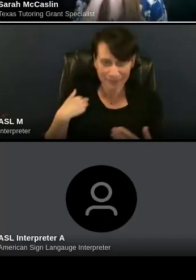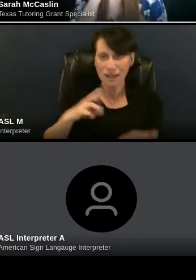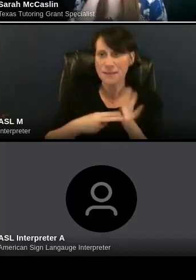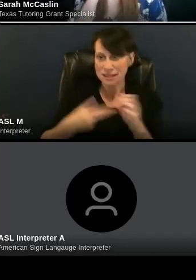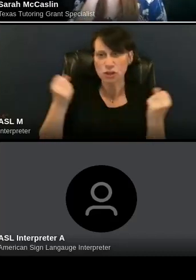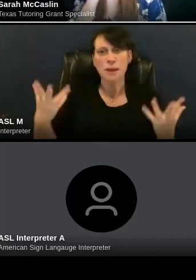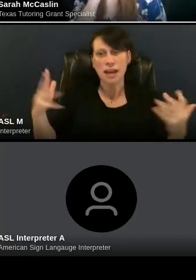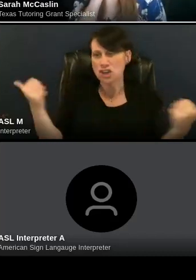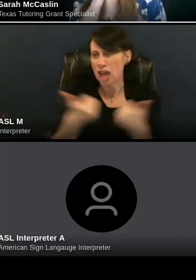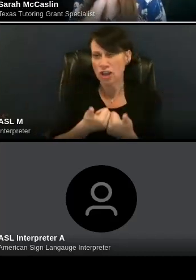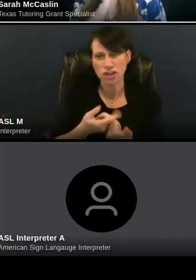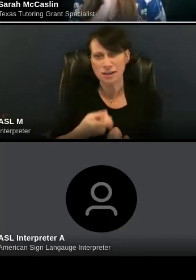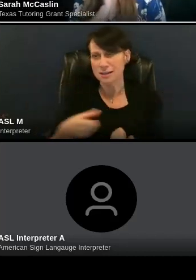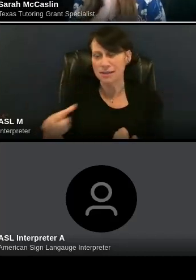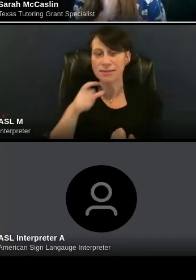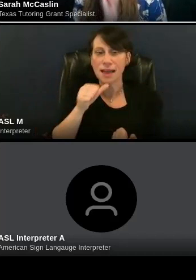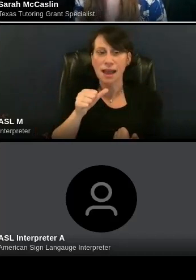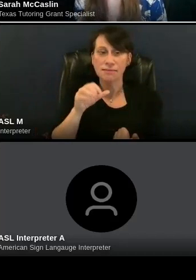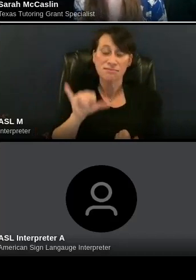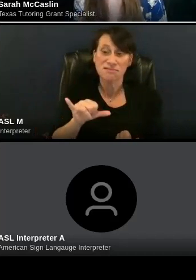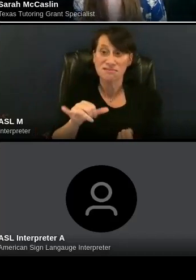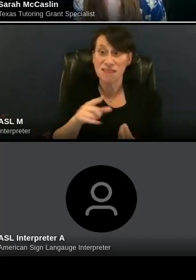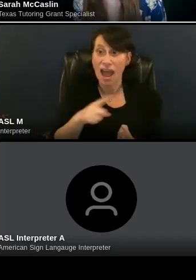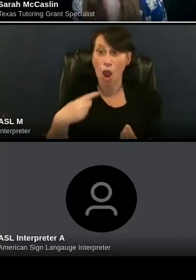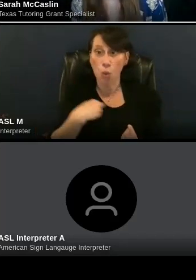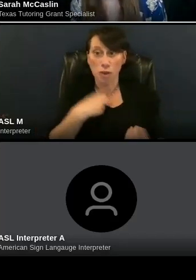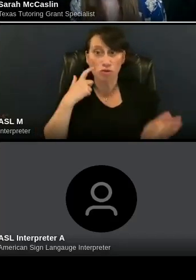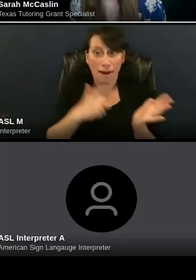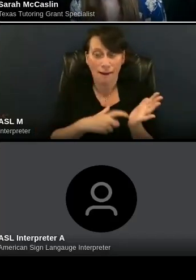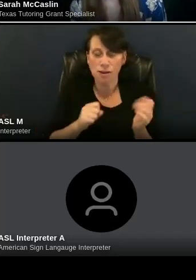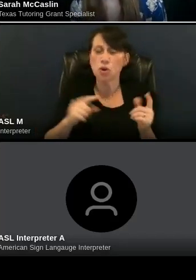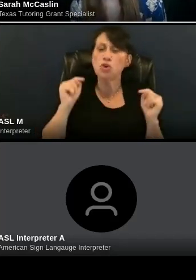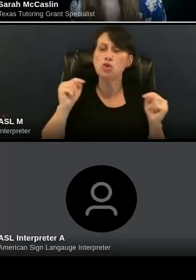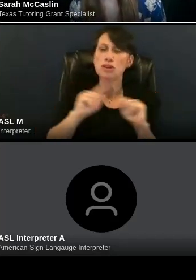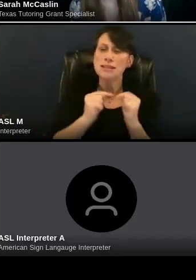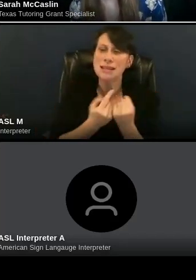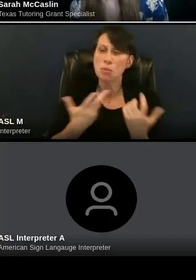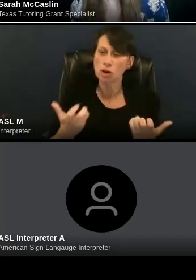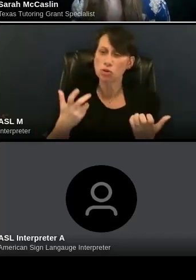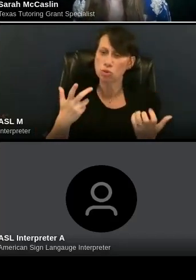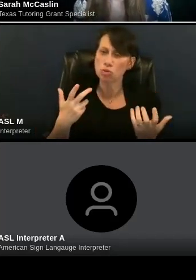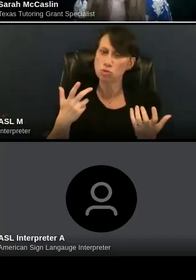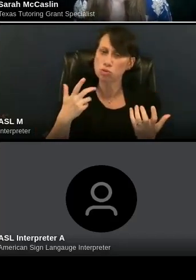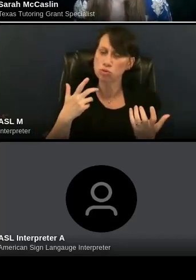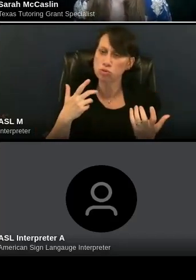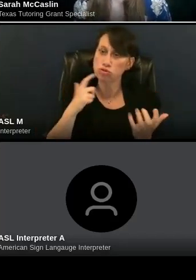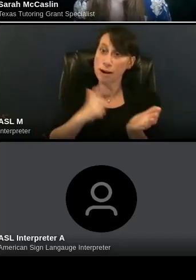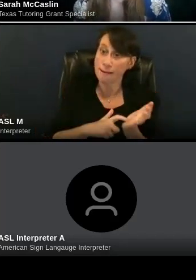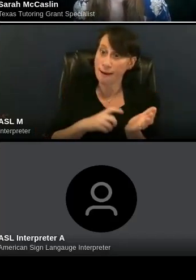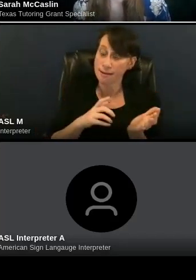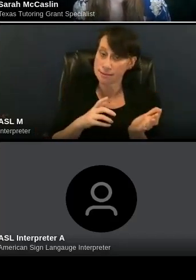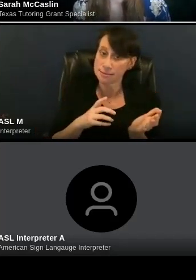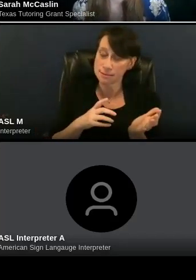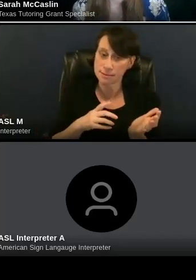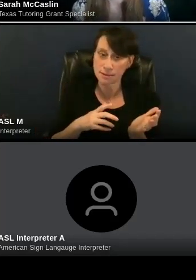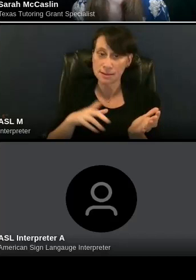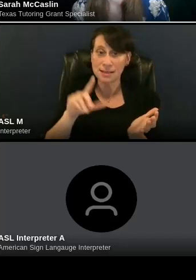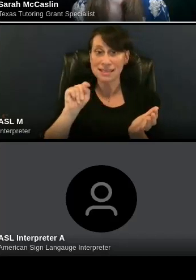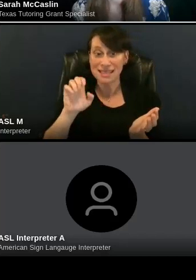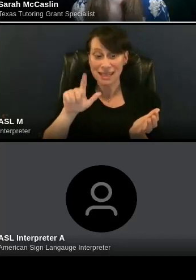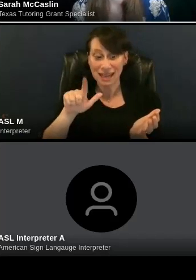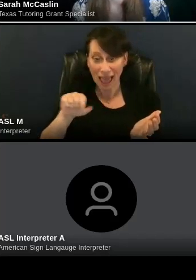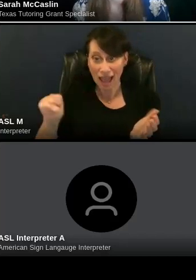that are not unbeknownst to the agency. And so the tutoring team wanted to make sure that not only with the release of